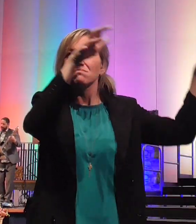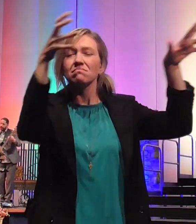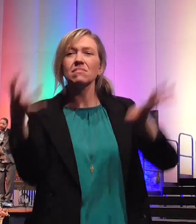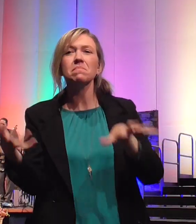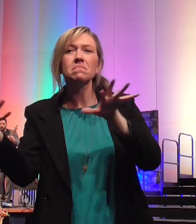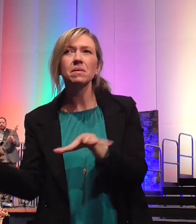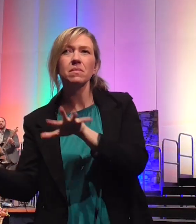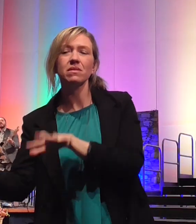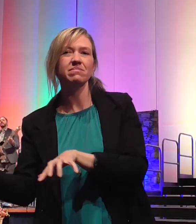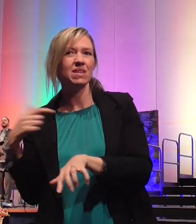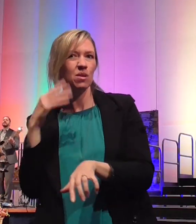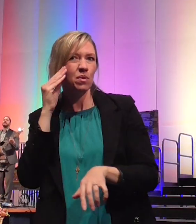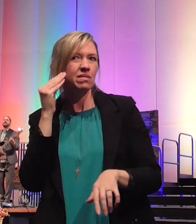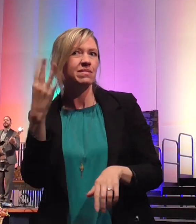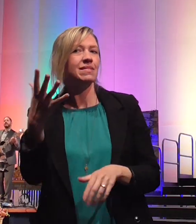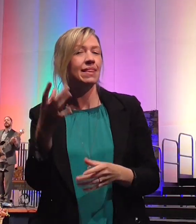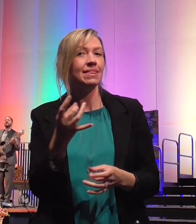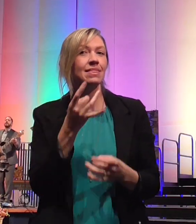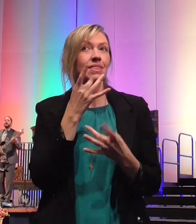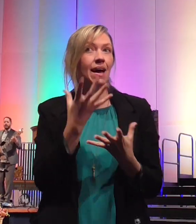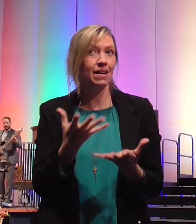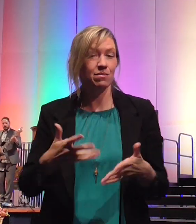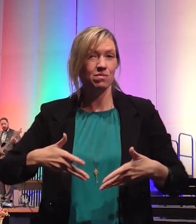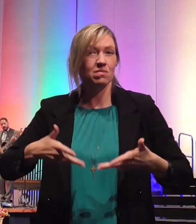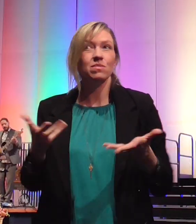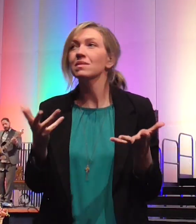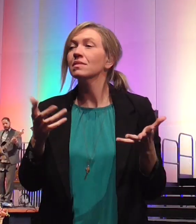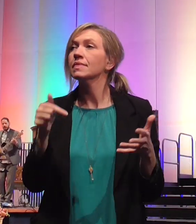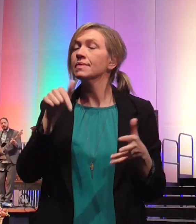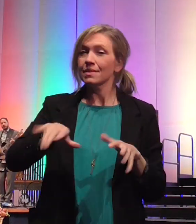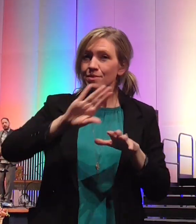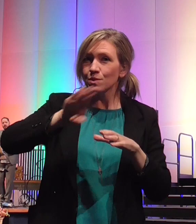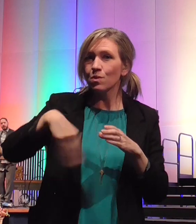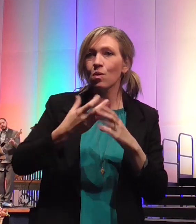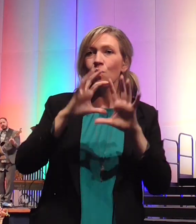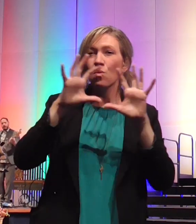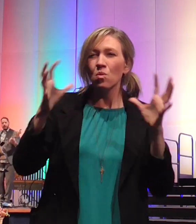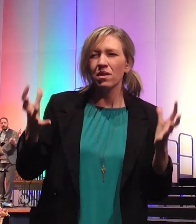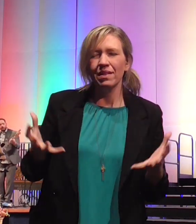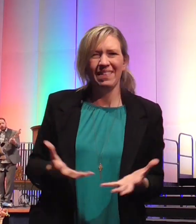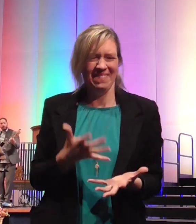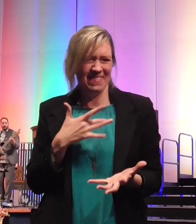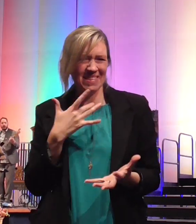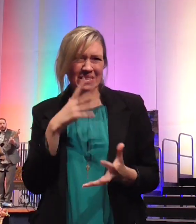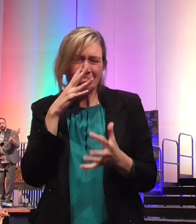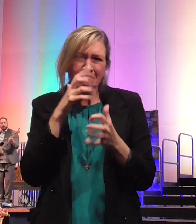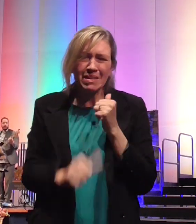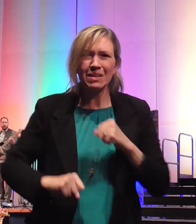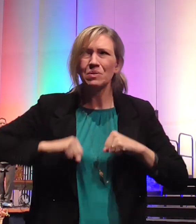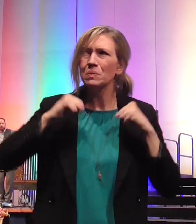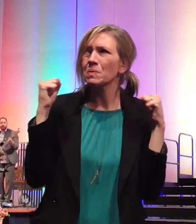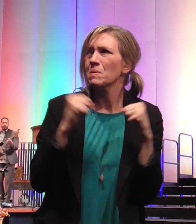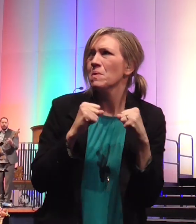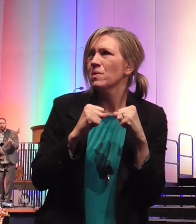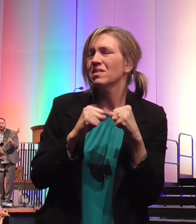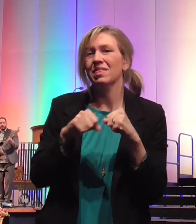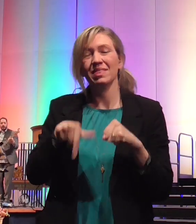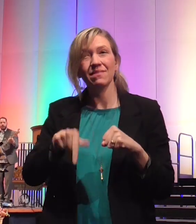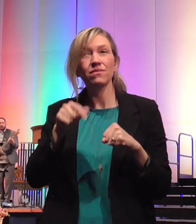to pieces, let me be the one who sheds the light. When this whole world seems mean and cold with no love